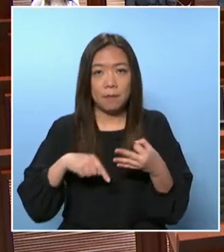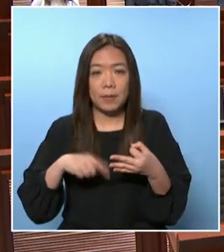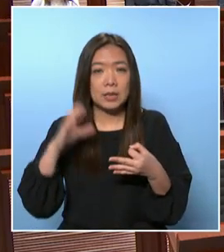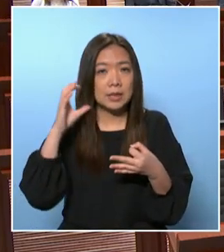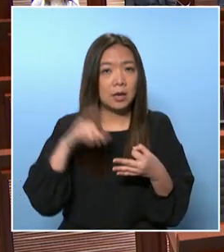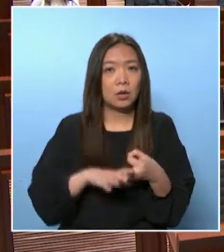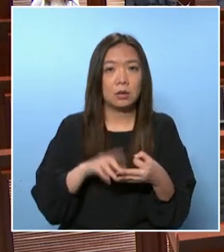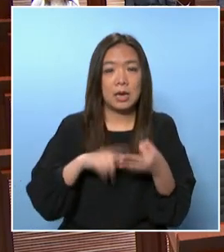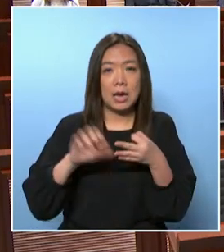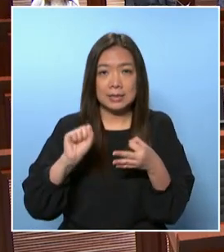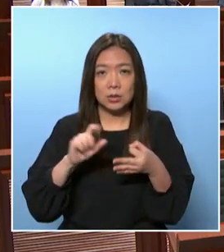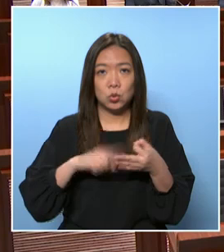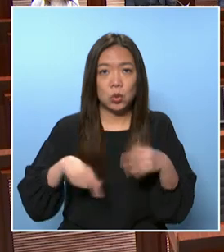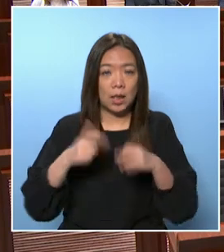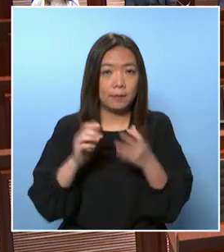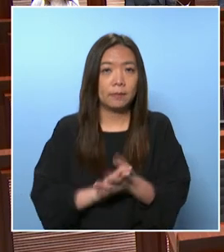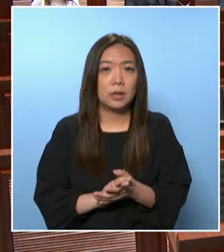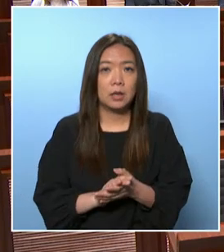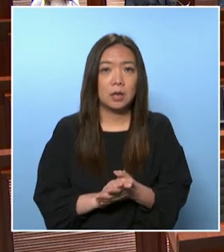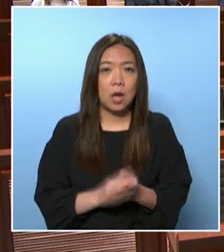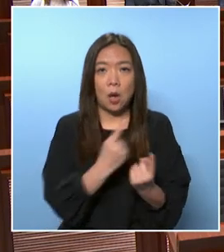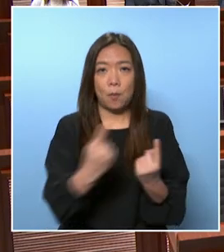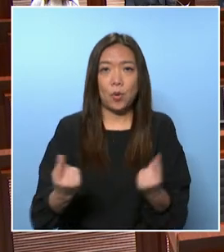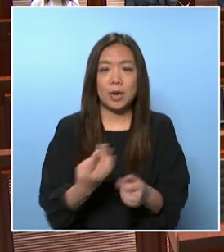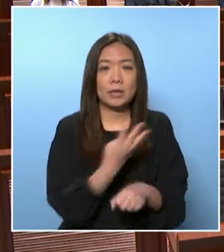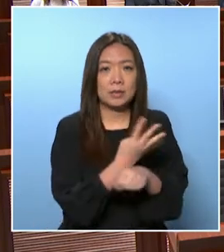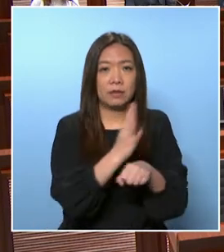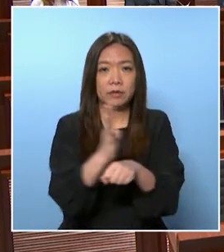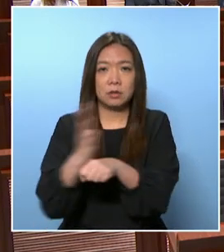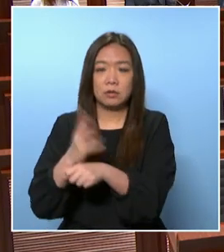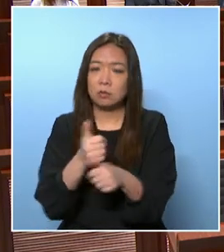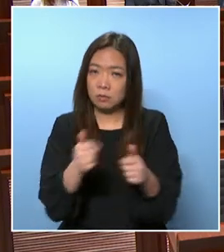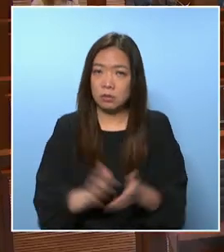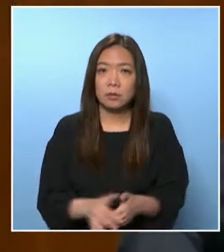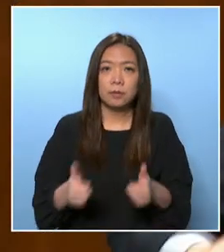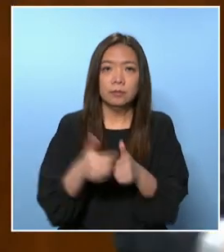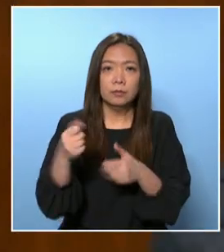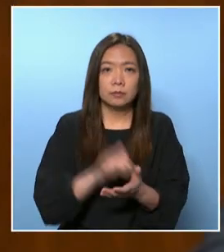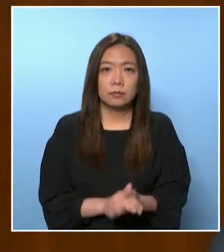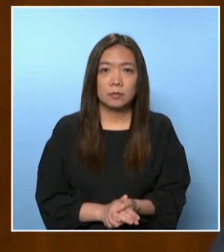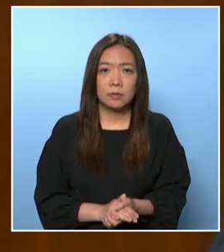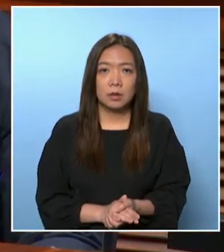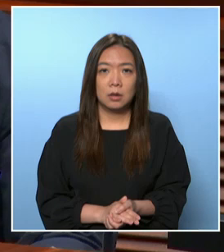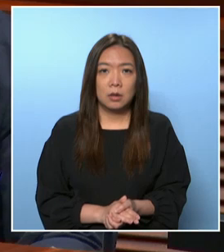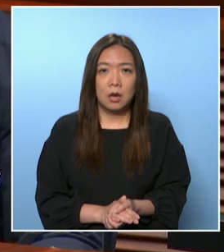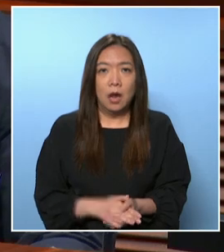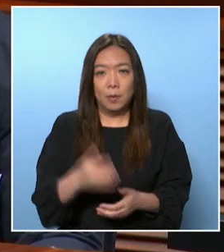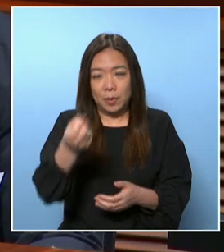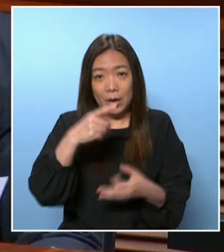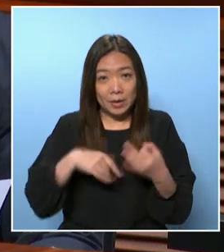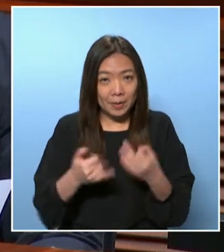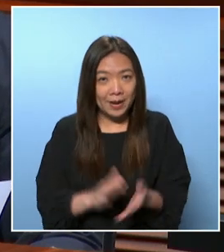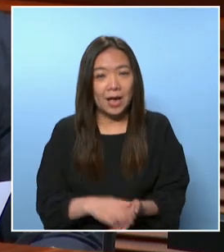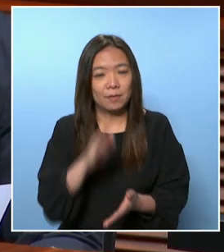Professor Chen Kwong, Ms. Connie Lam, Ms. Chen Hoi-yan, Mr. Peter Shiu, and Dr. David